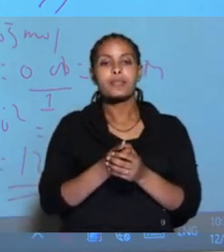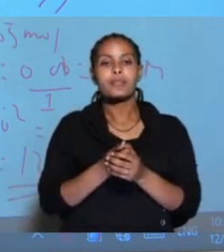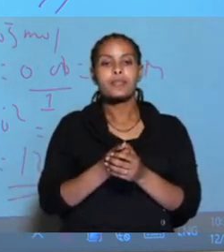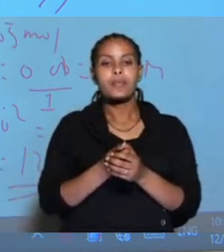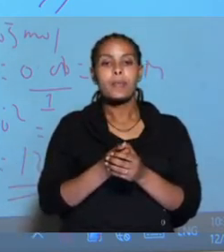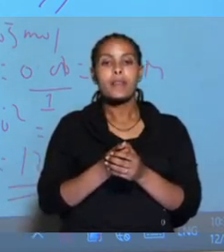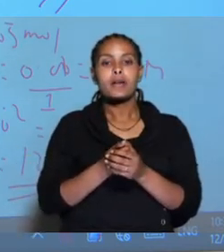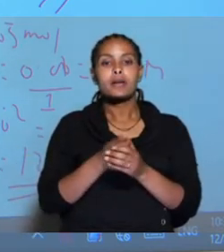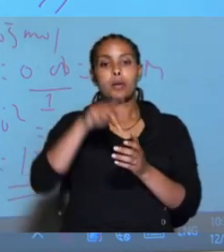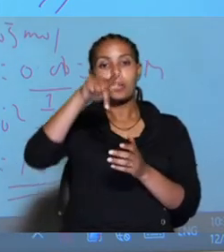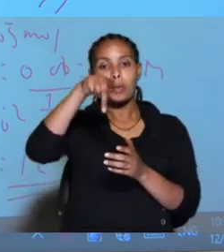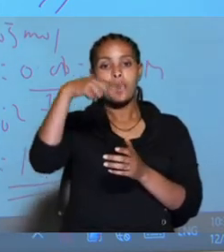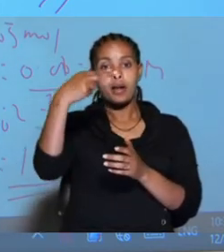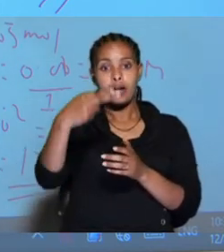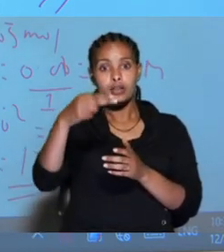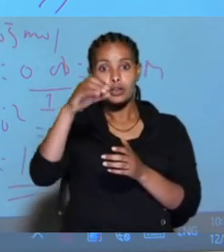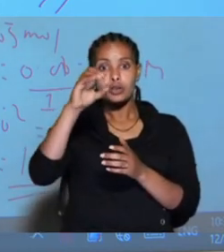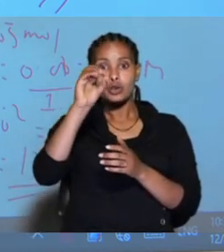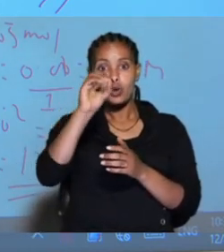12 is pH of